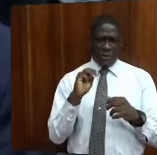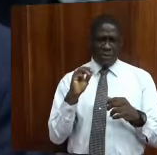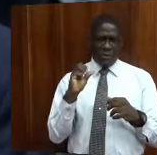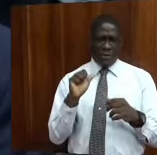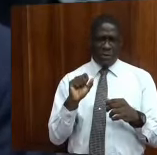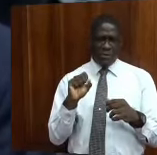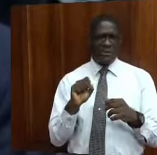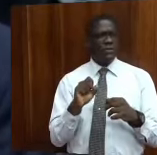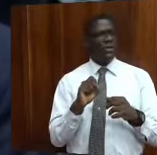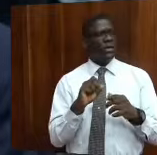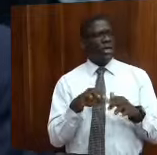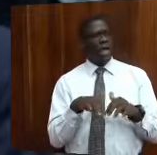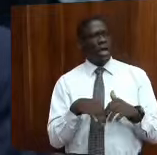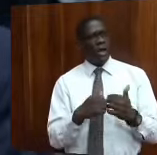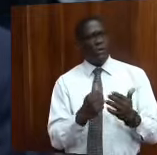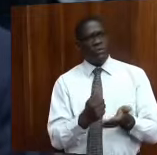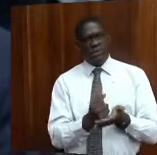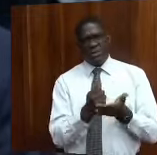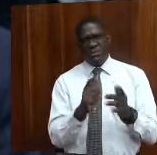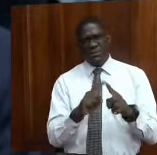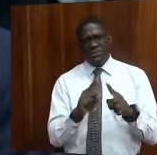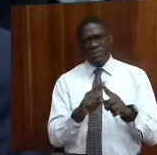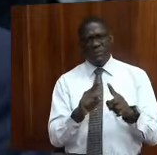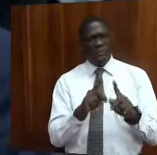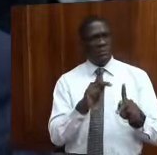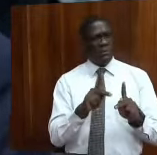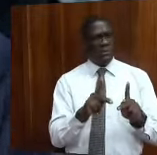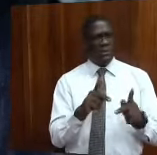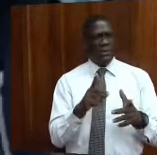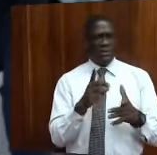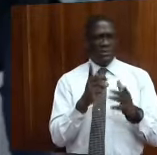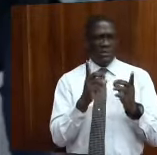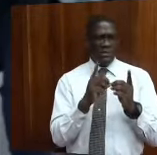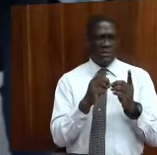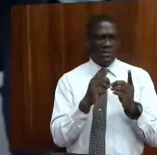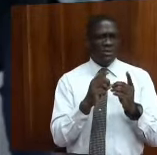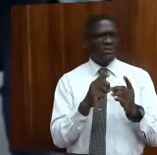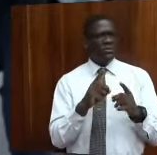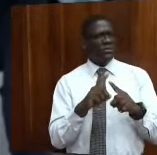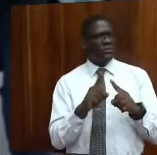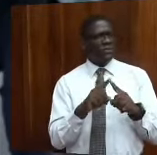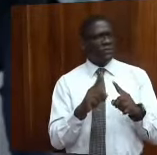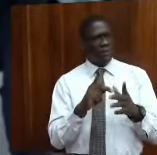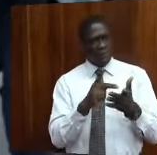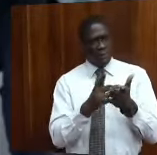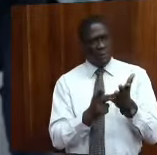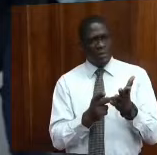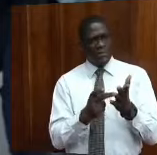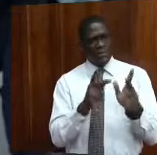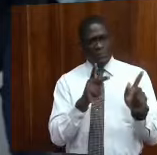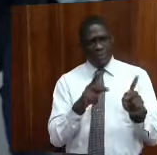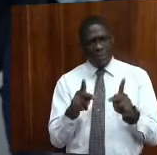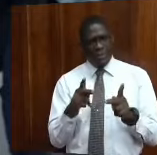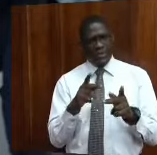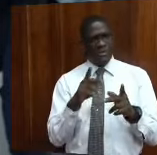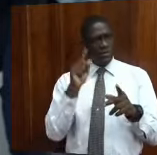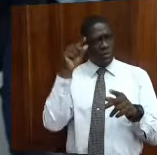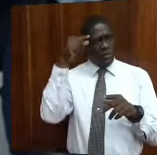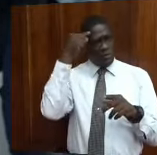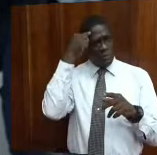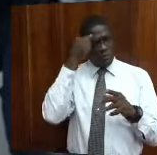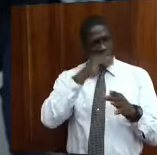our plans for the youth economy, and our digital transformation program. All of these have